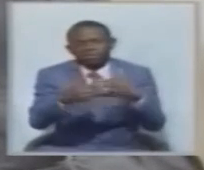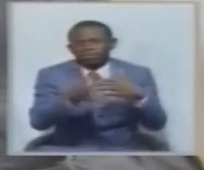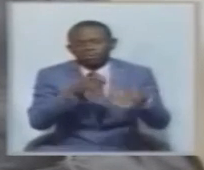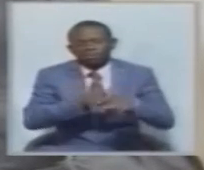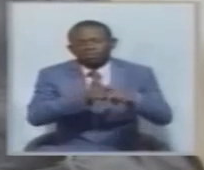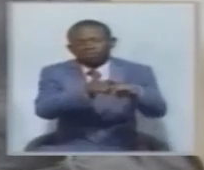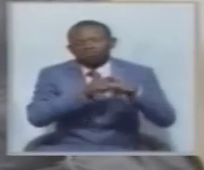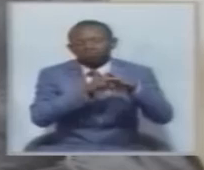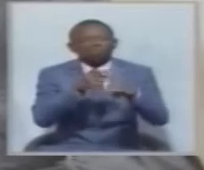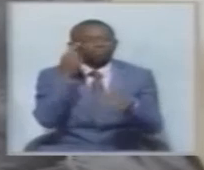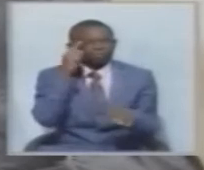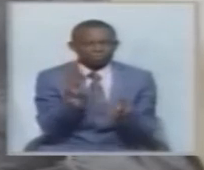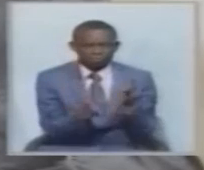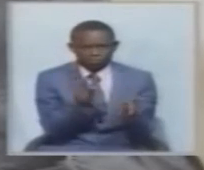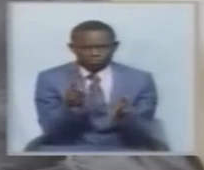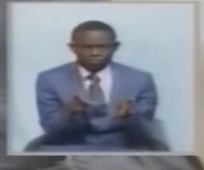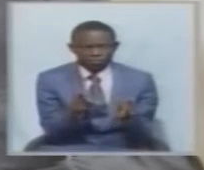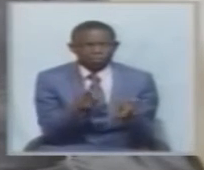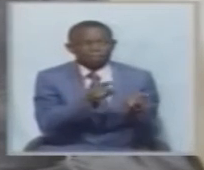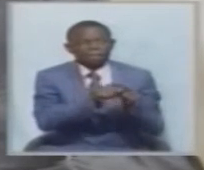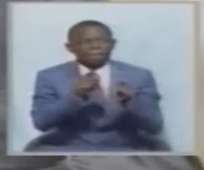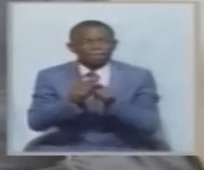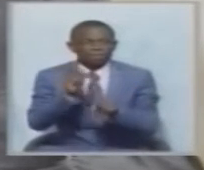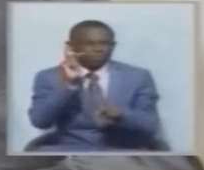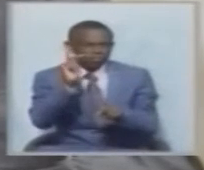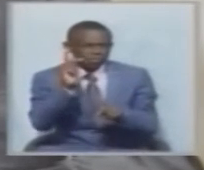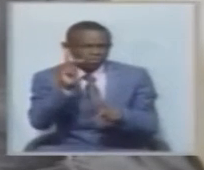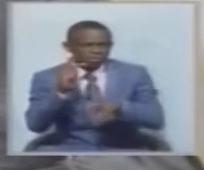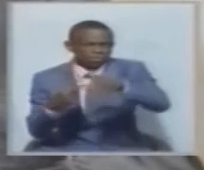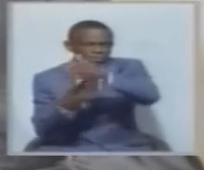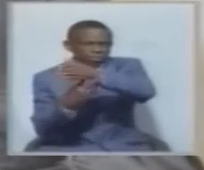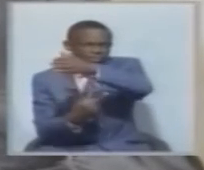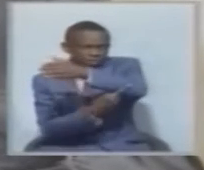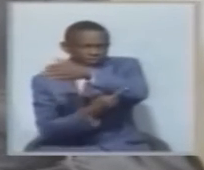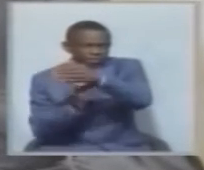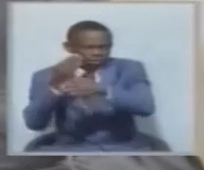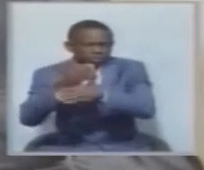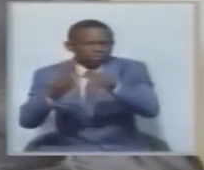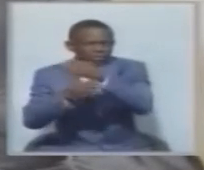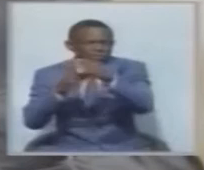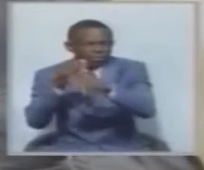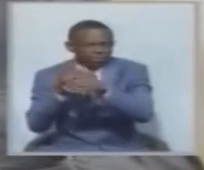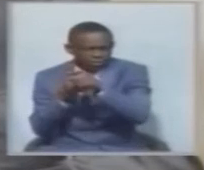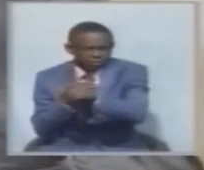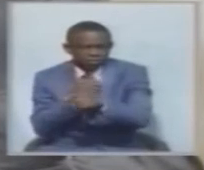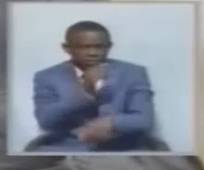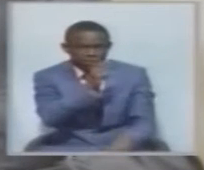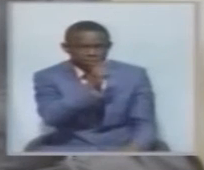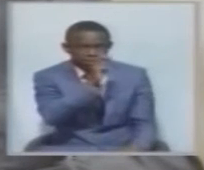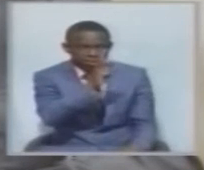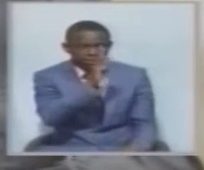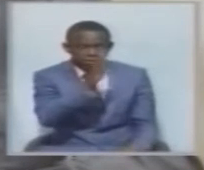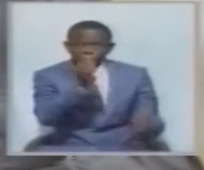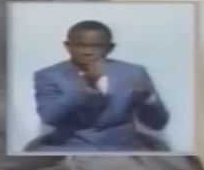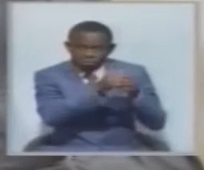beings. So if you look at, again, Kazungula Bridge project, I think, again, this eases